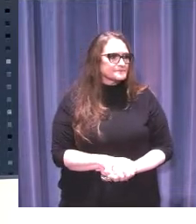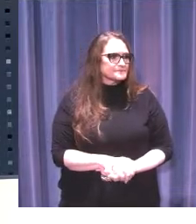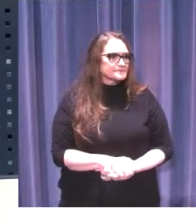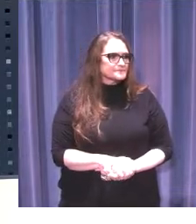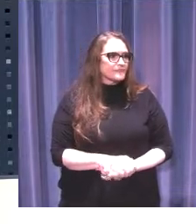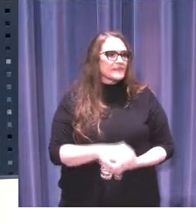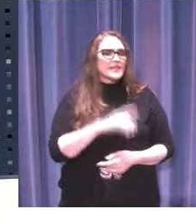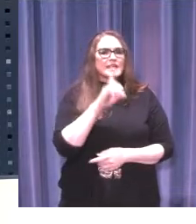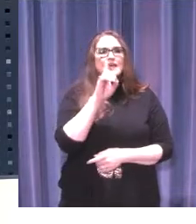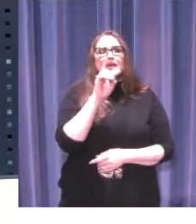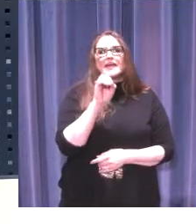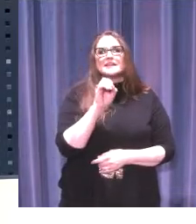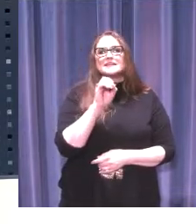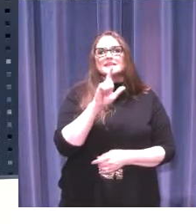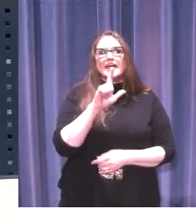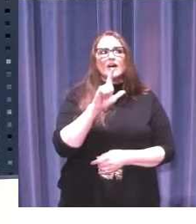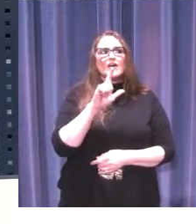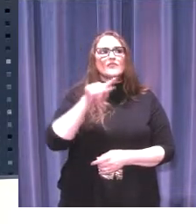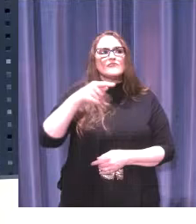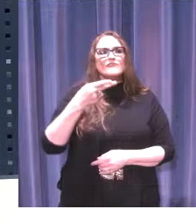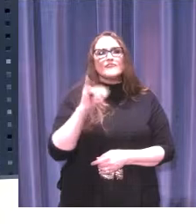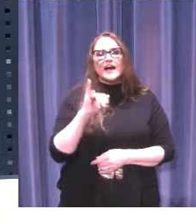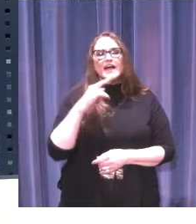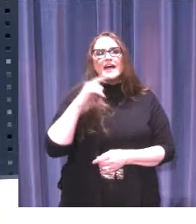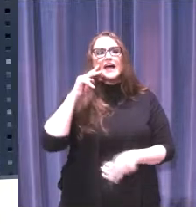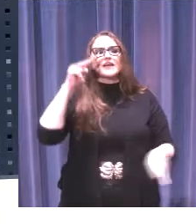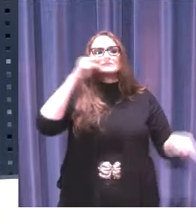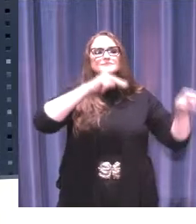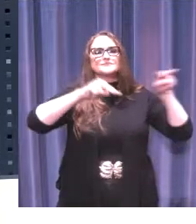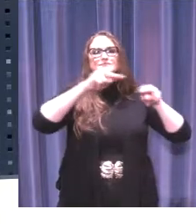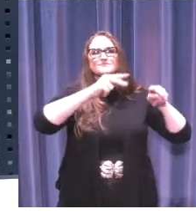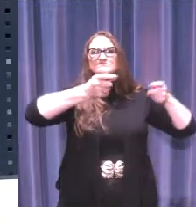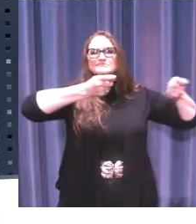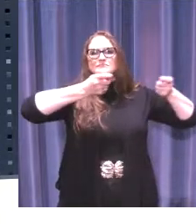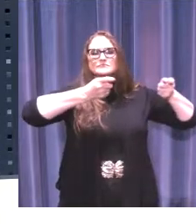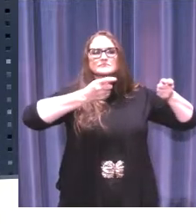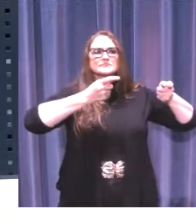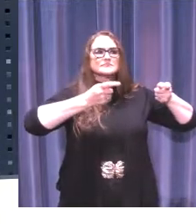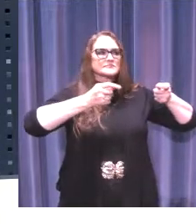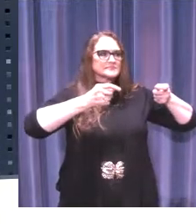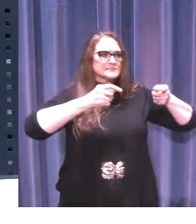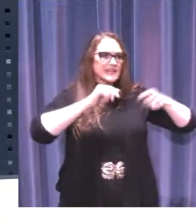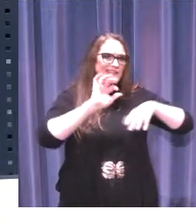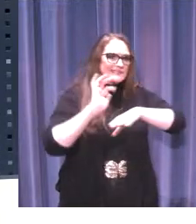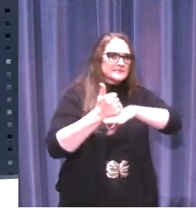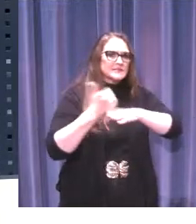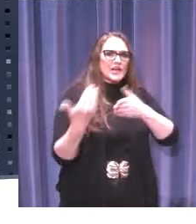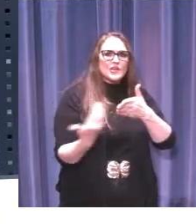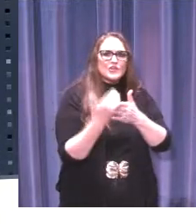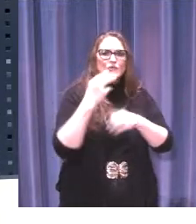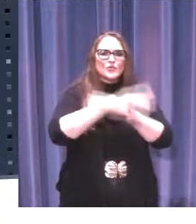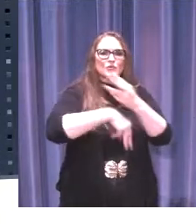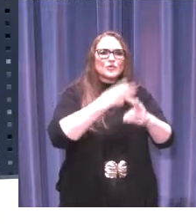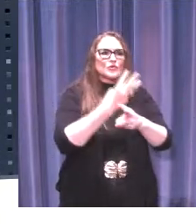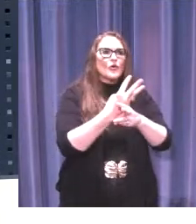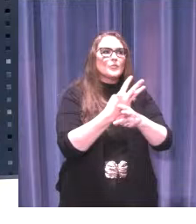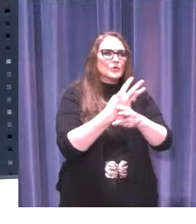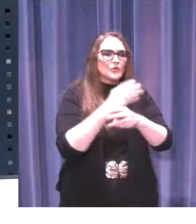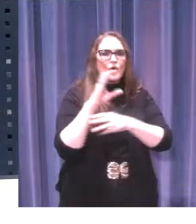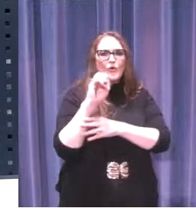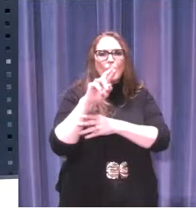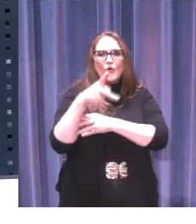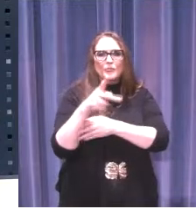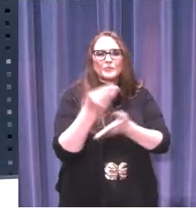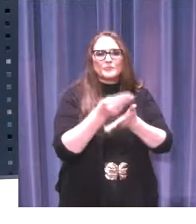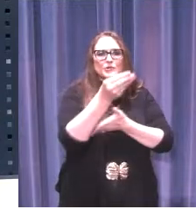At Delphi, I oversaw and launched a new global corporate purchasing card